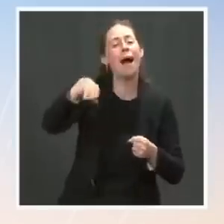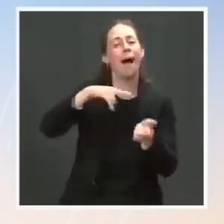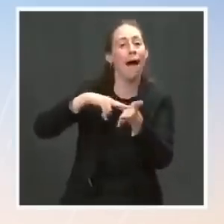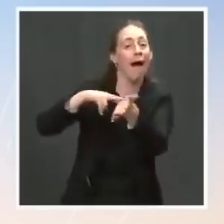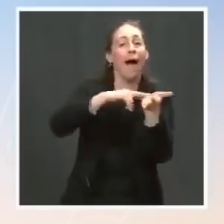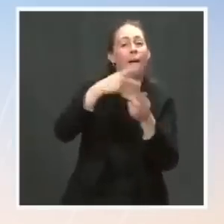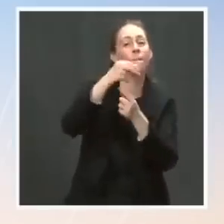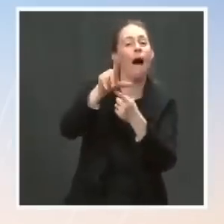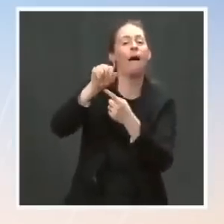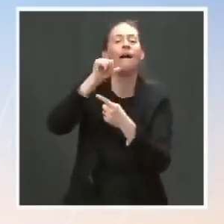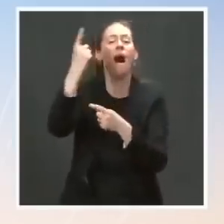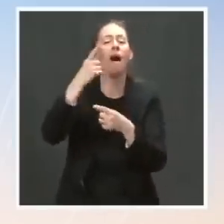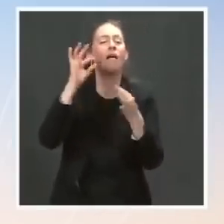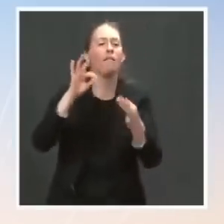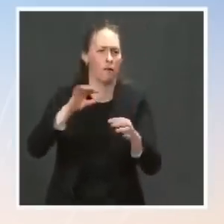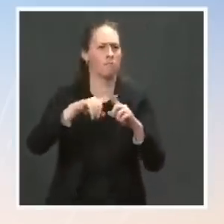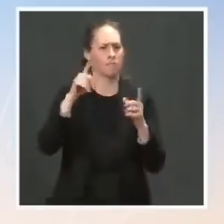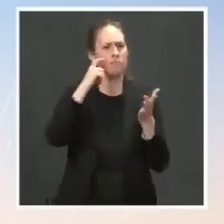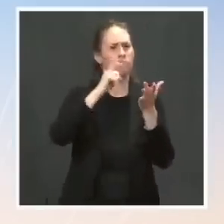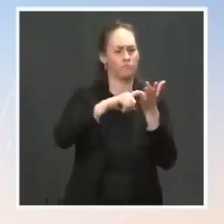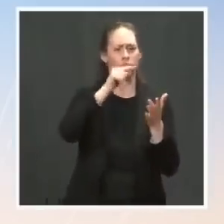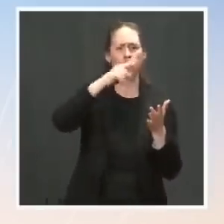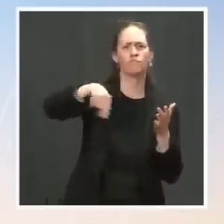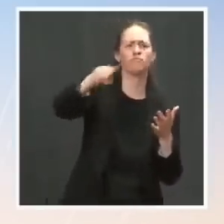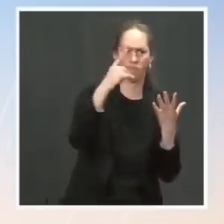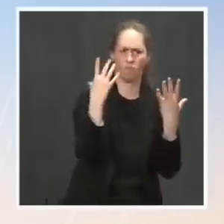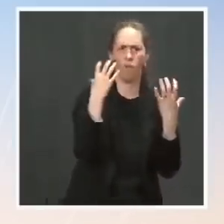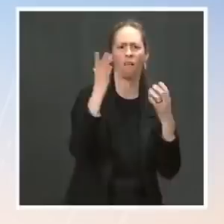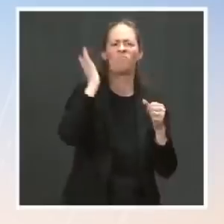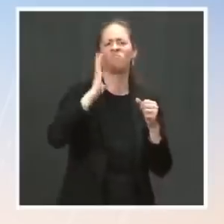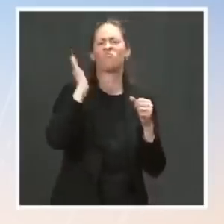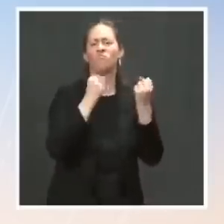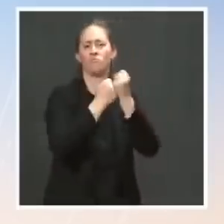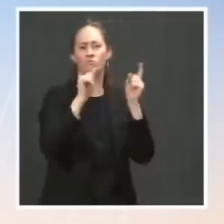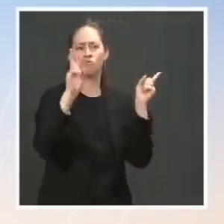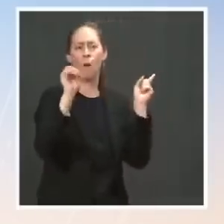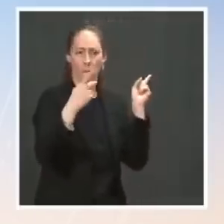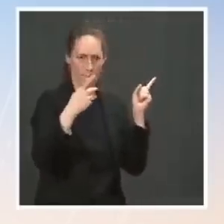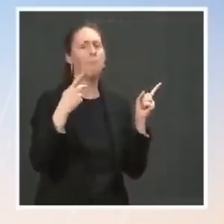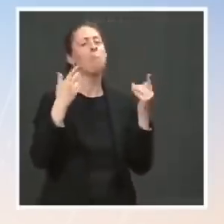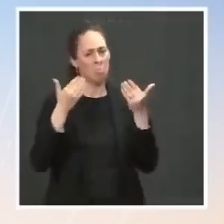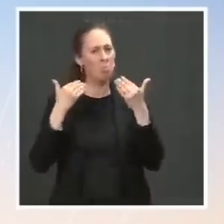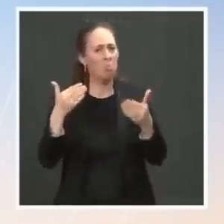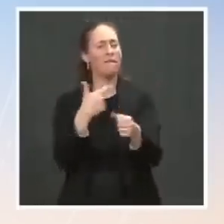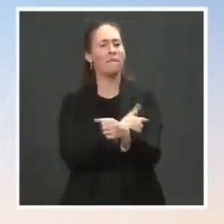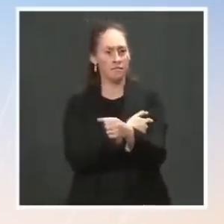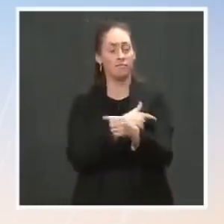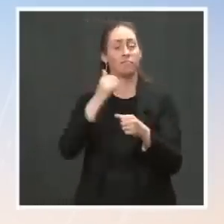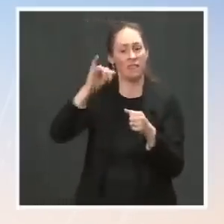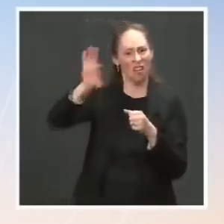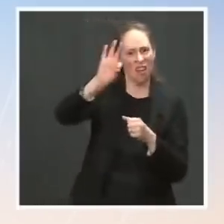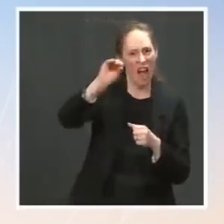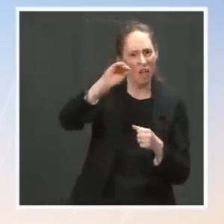said they have either received at least one dose of a vaccine or definitely or probably will, up from 59% in an earlier poll conducted just